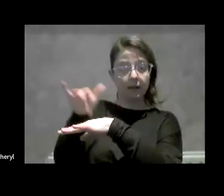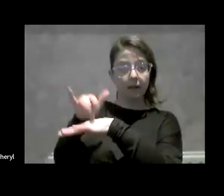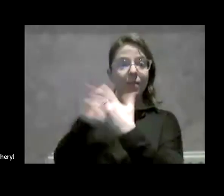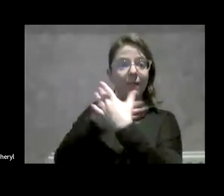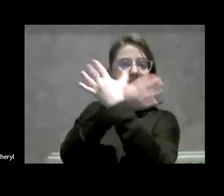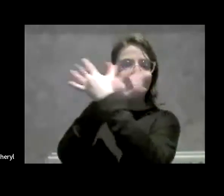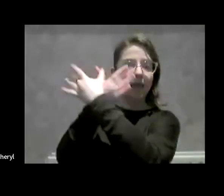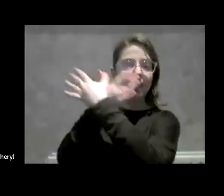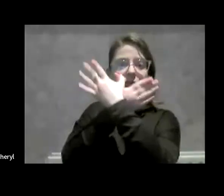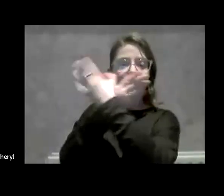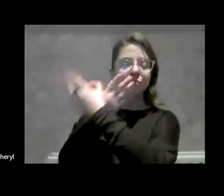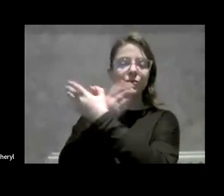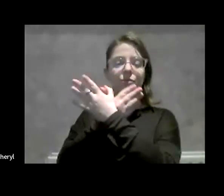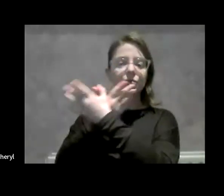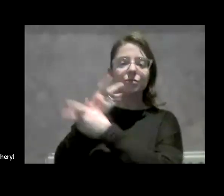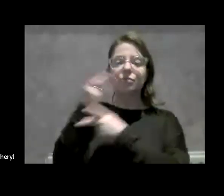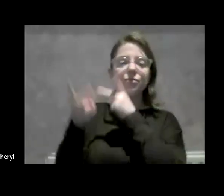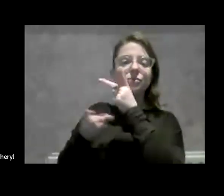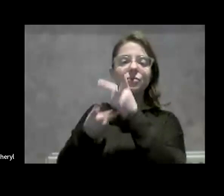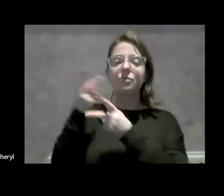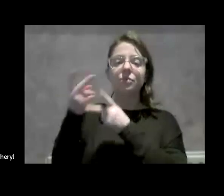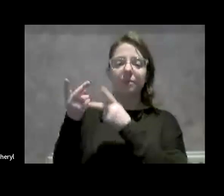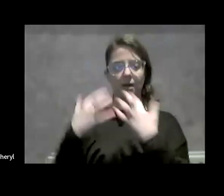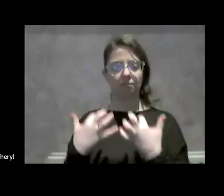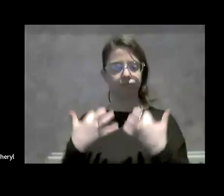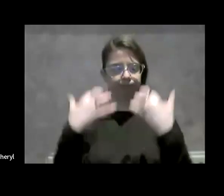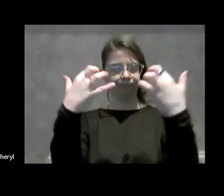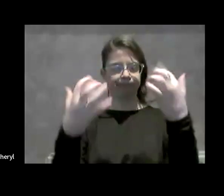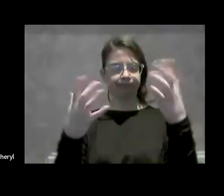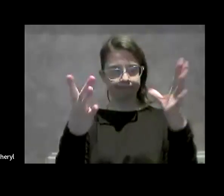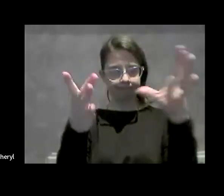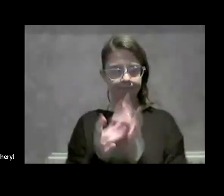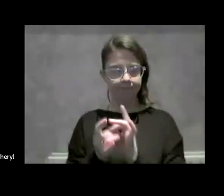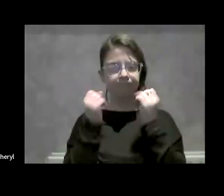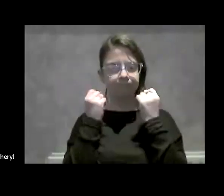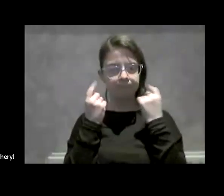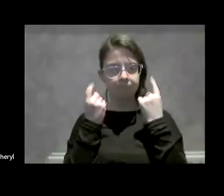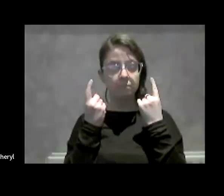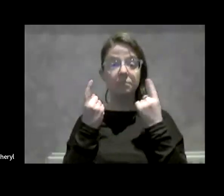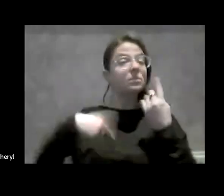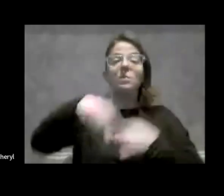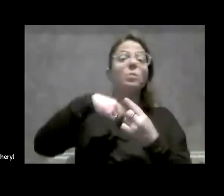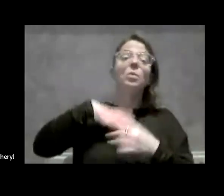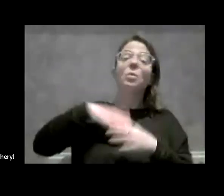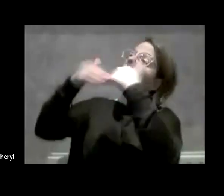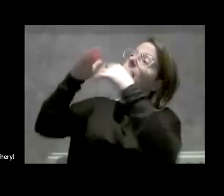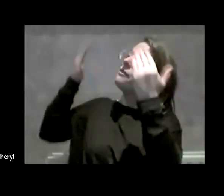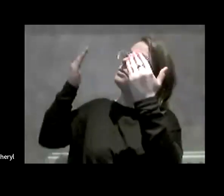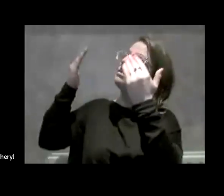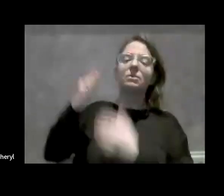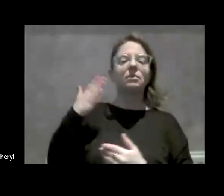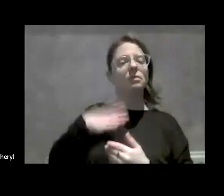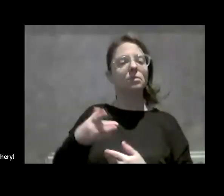Gabriel signs their lines, and everyone understands. We do not need heaven. We just need a lift.